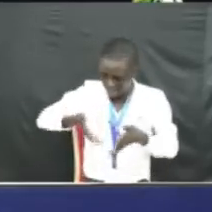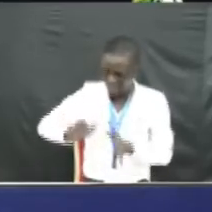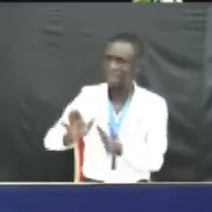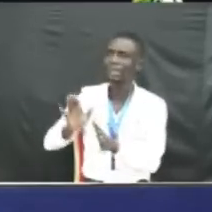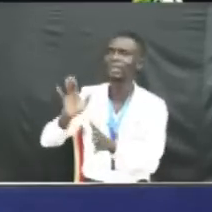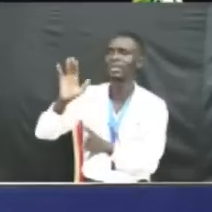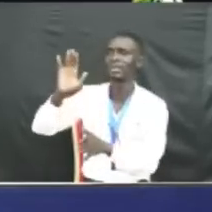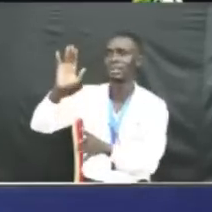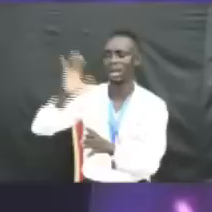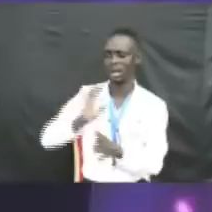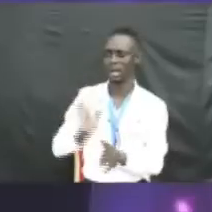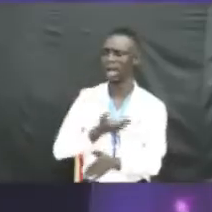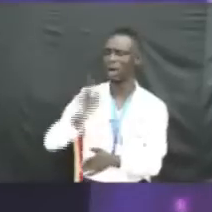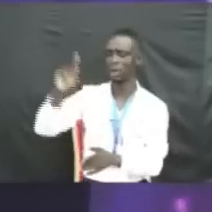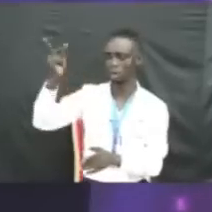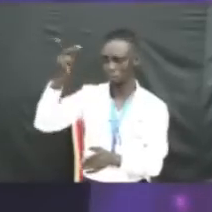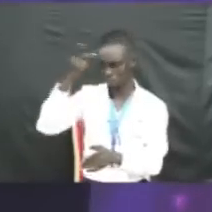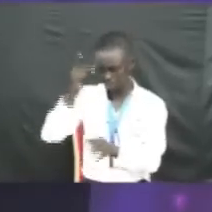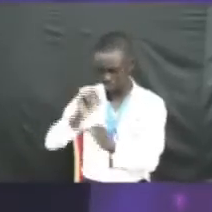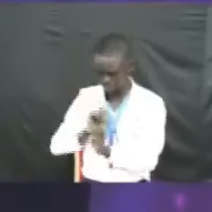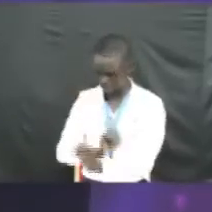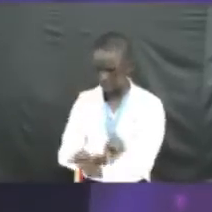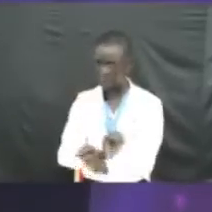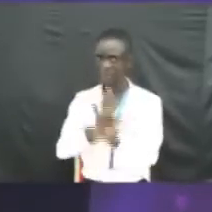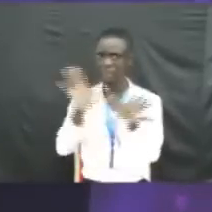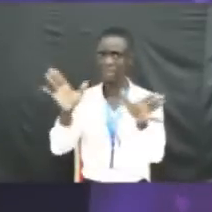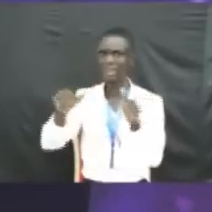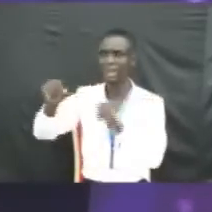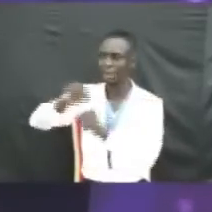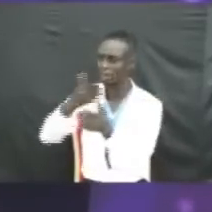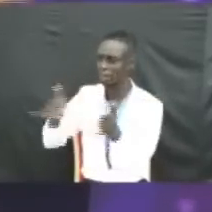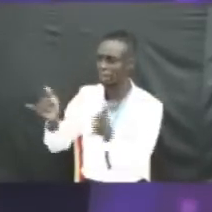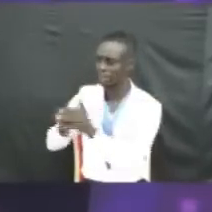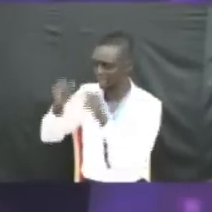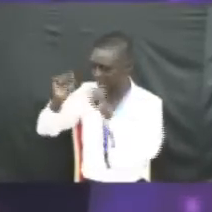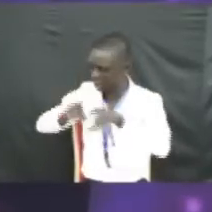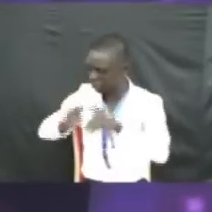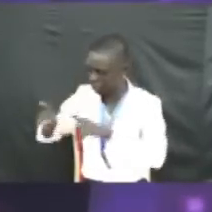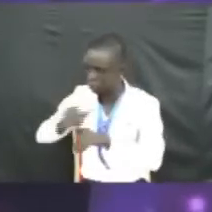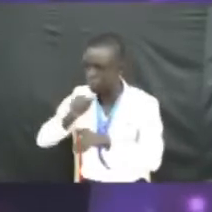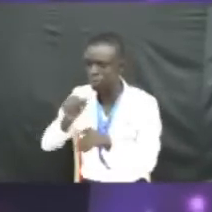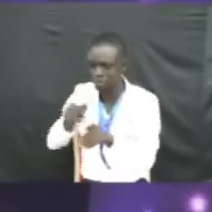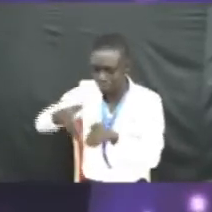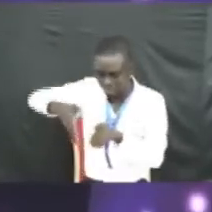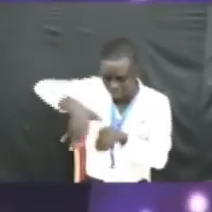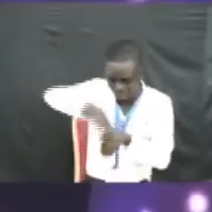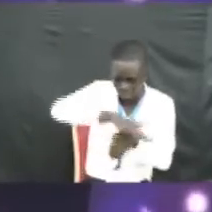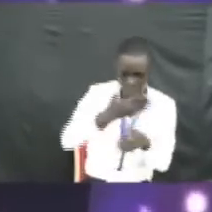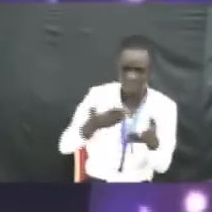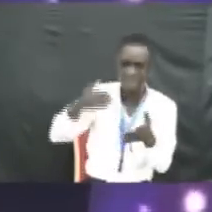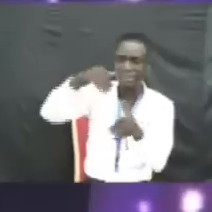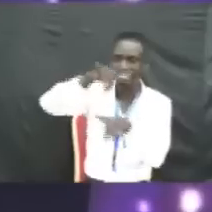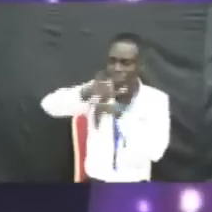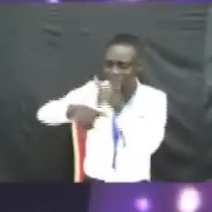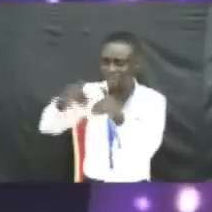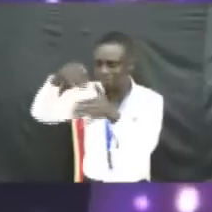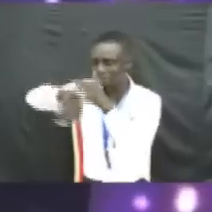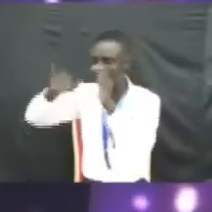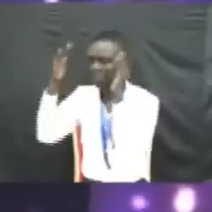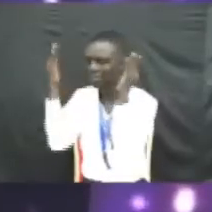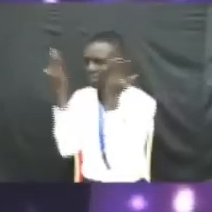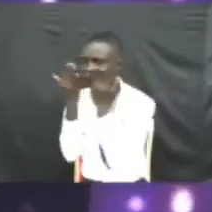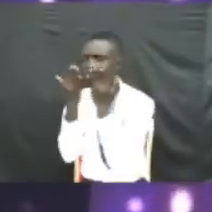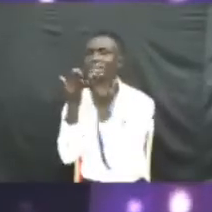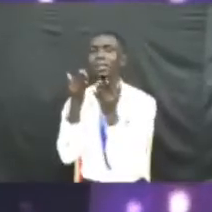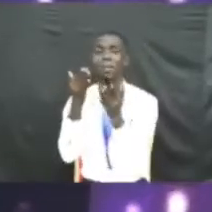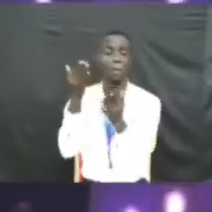a light on what we are doing and not try to cover things in darkness. When Apostle